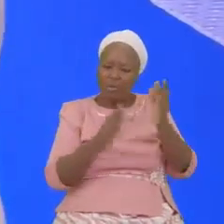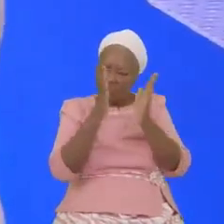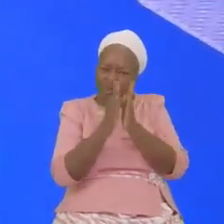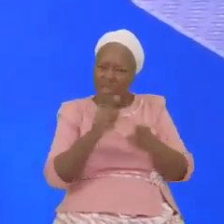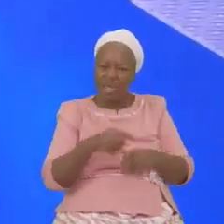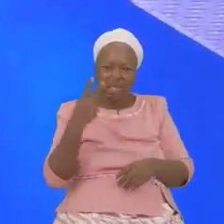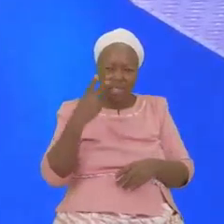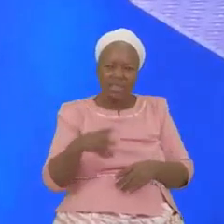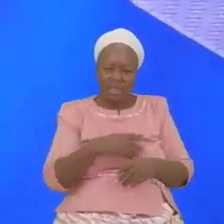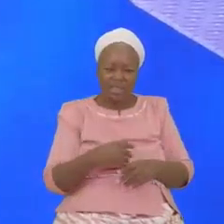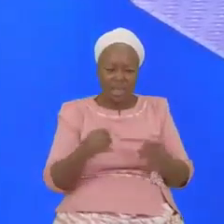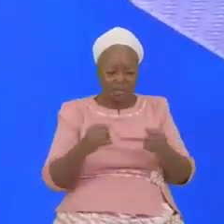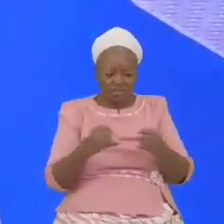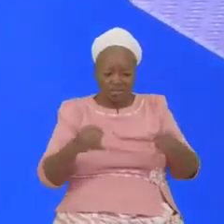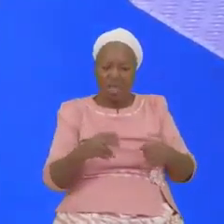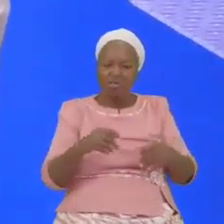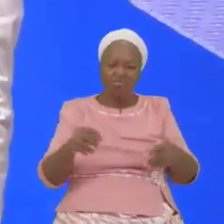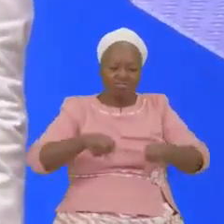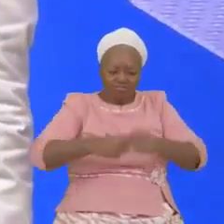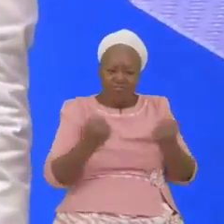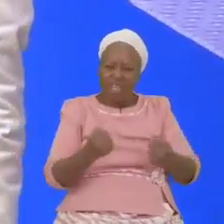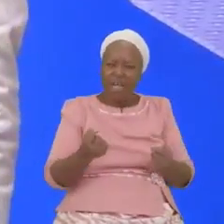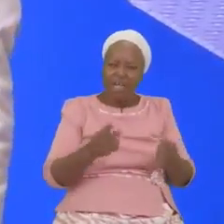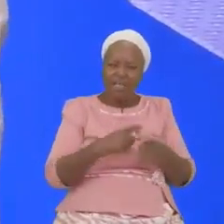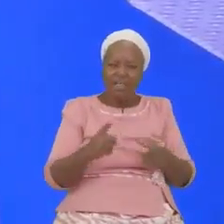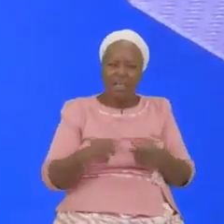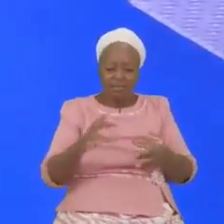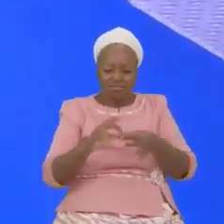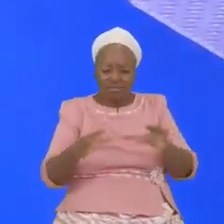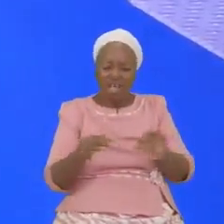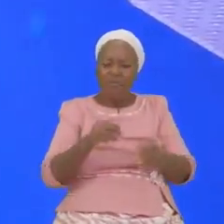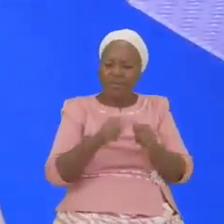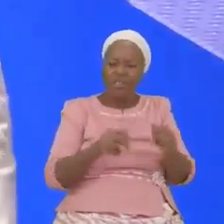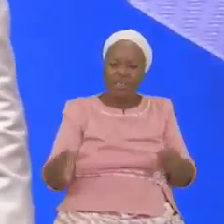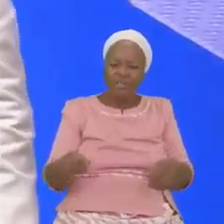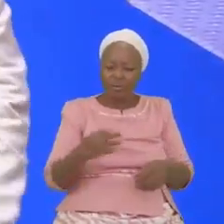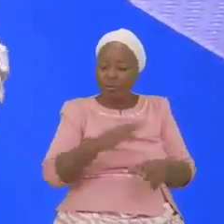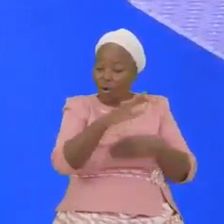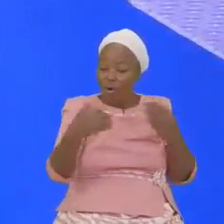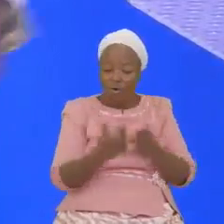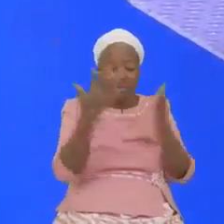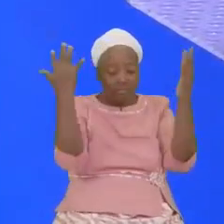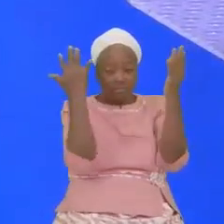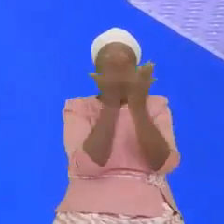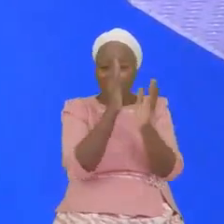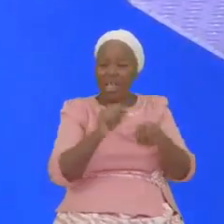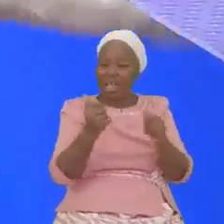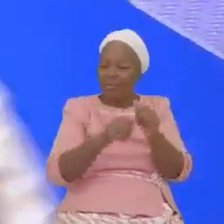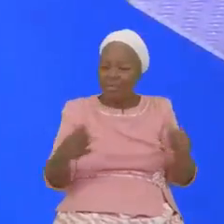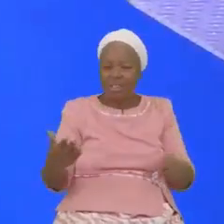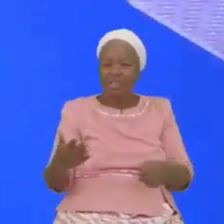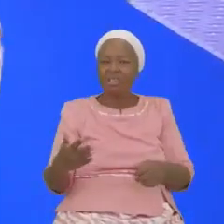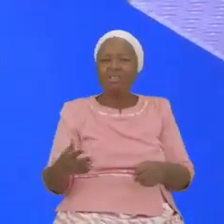their shackles and chains were broken? And the chains and the shackles of all the prisoners,